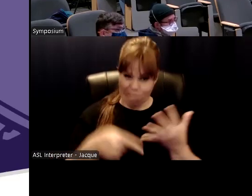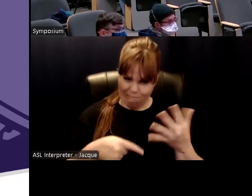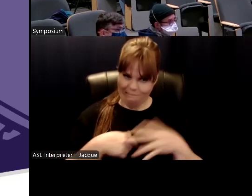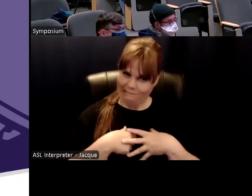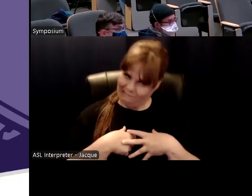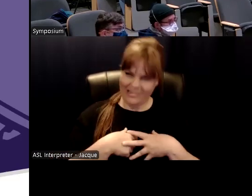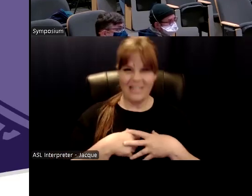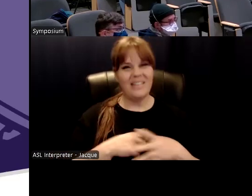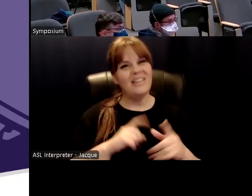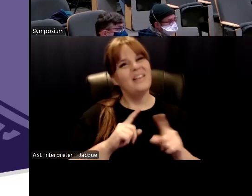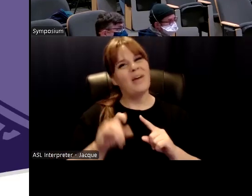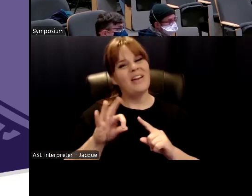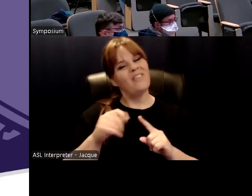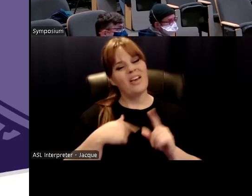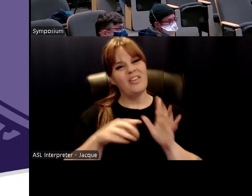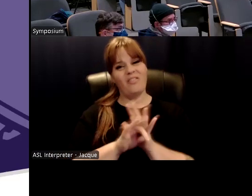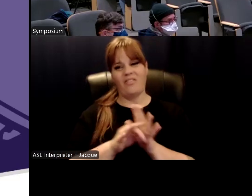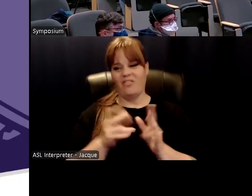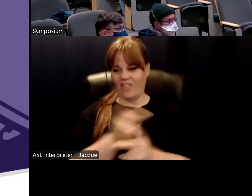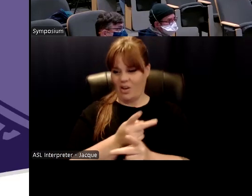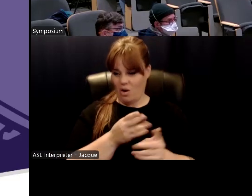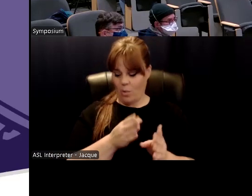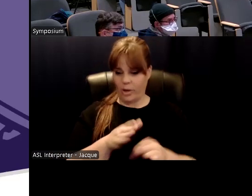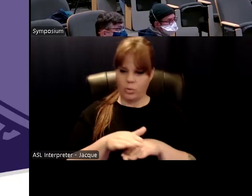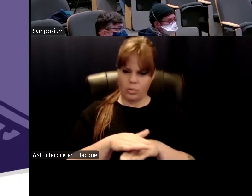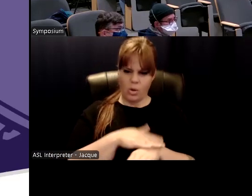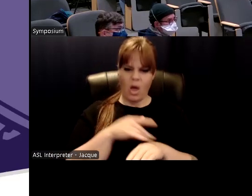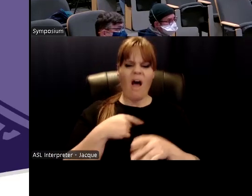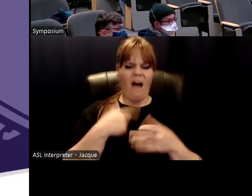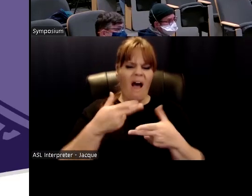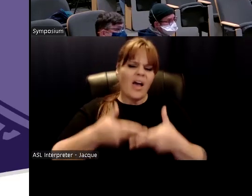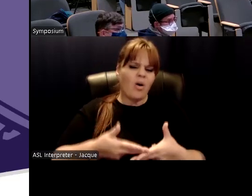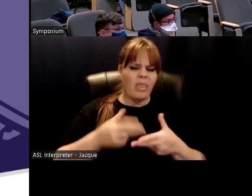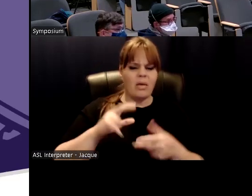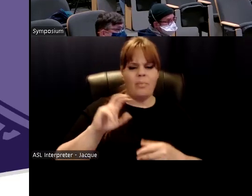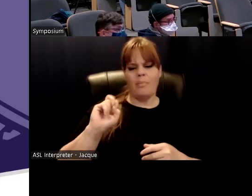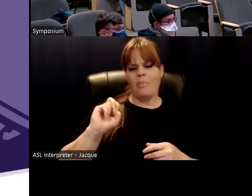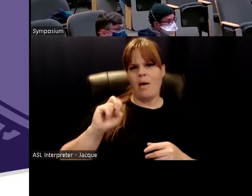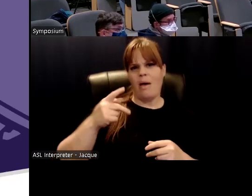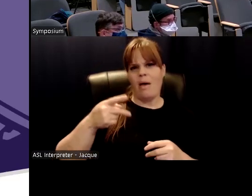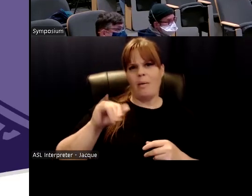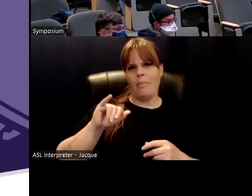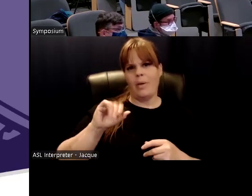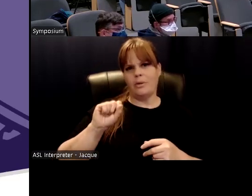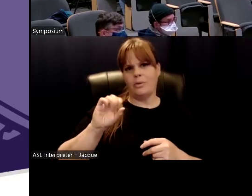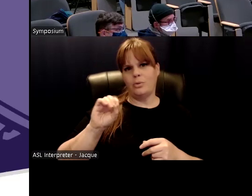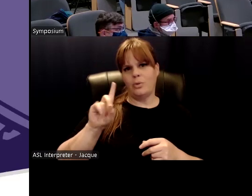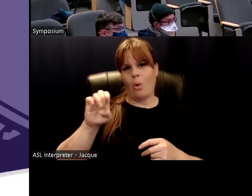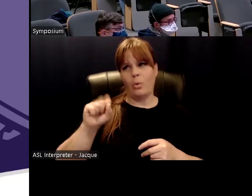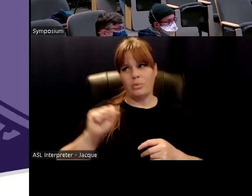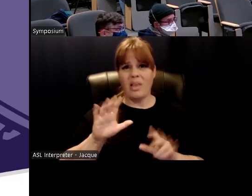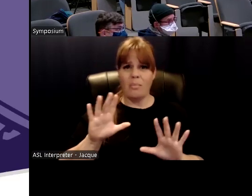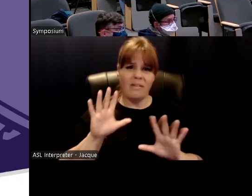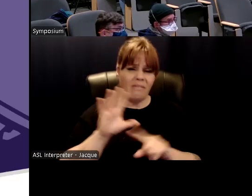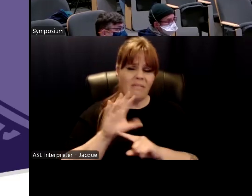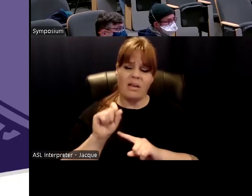if I could find some way to slow down these, I call them episodes, it would be fantastic, or at least a